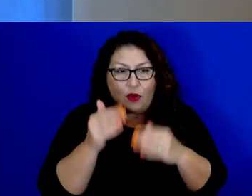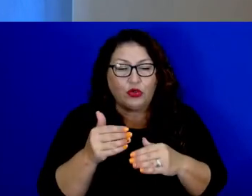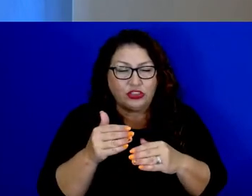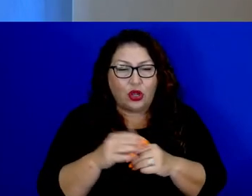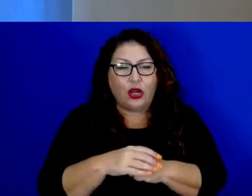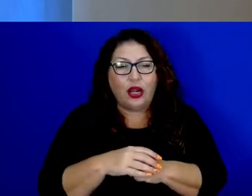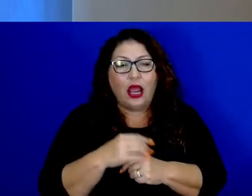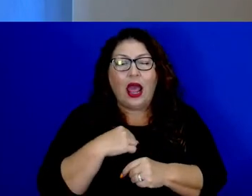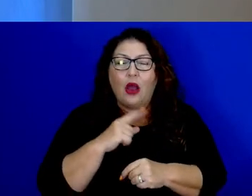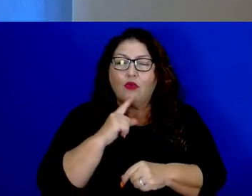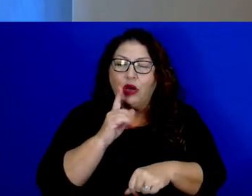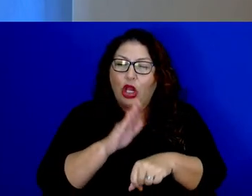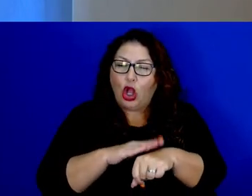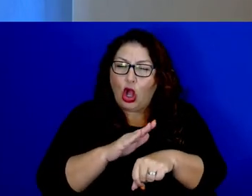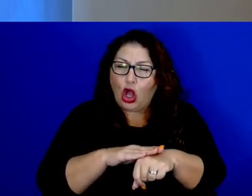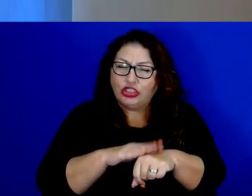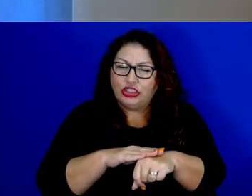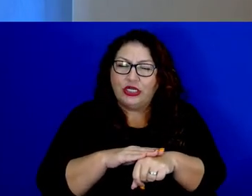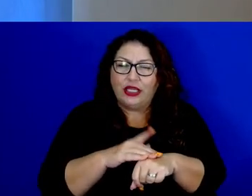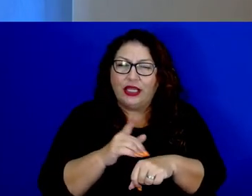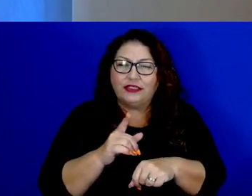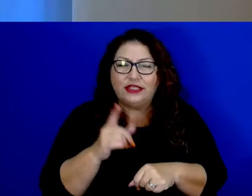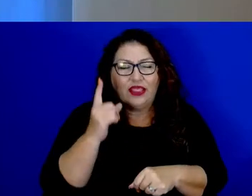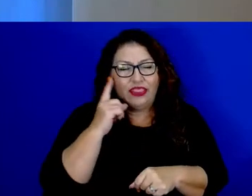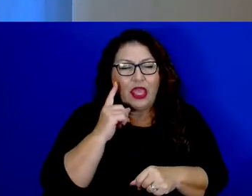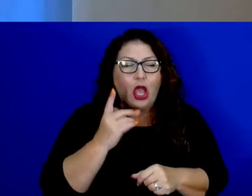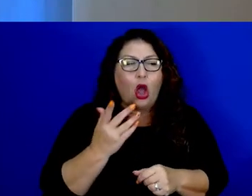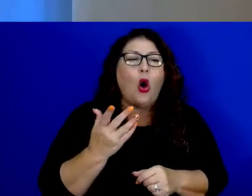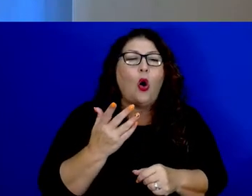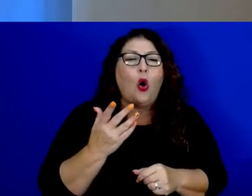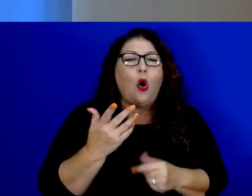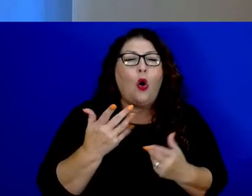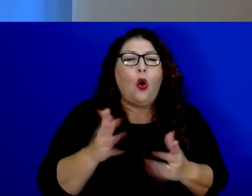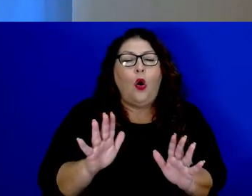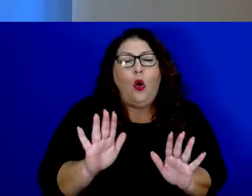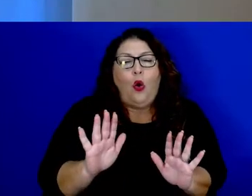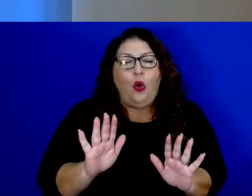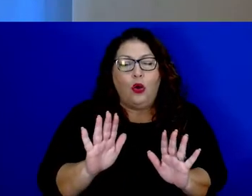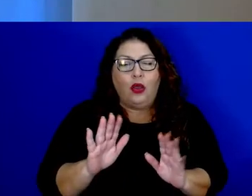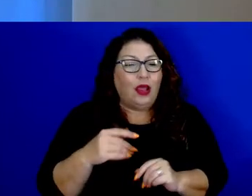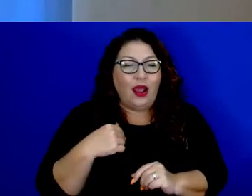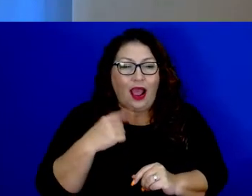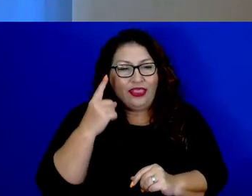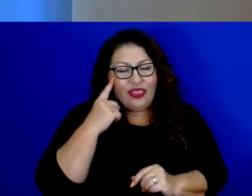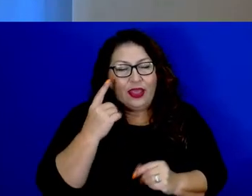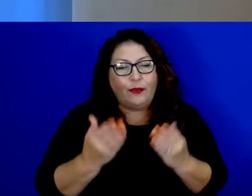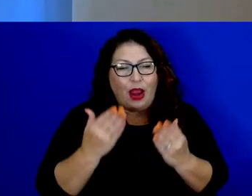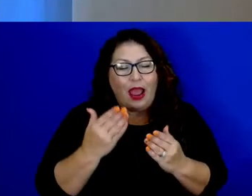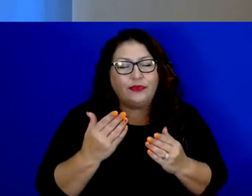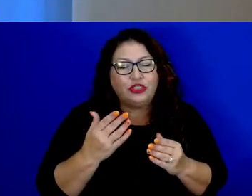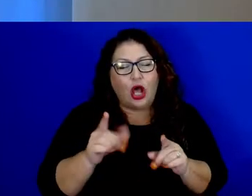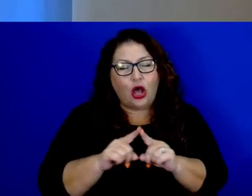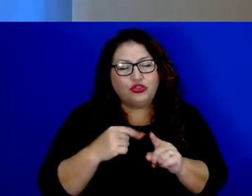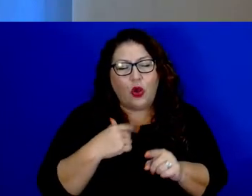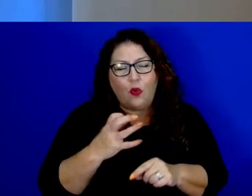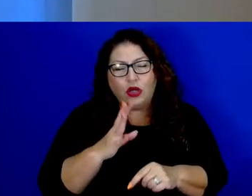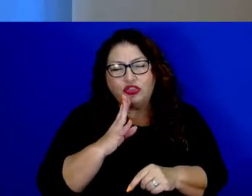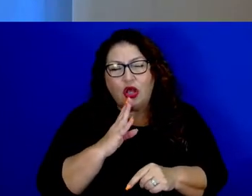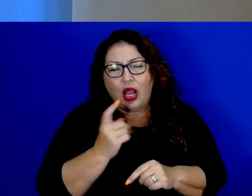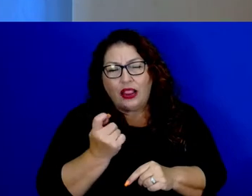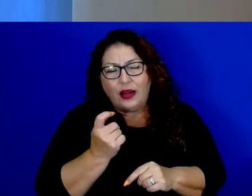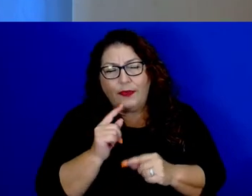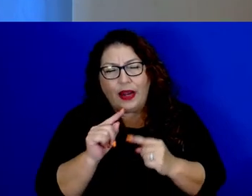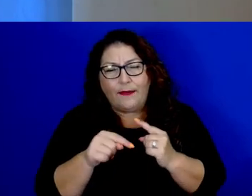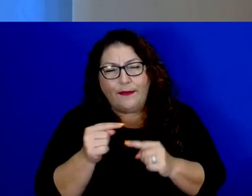against complacency. And here perhaps I would like also to talk a little bit about blind